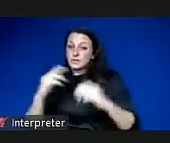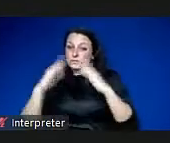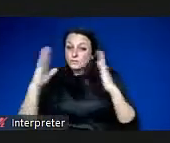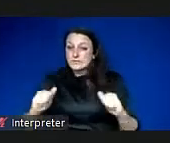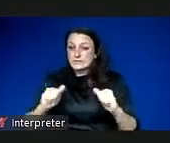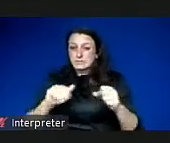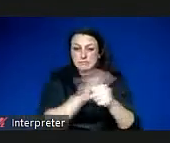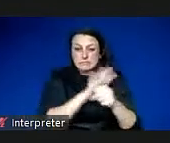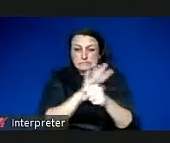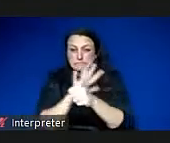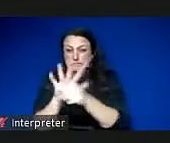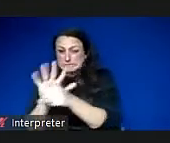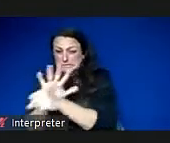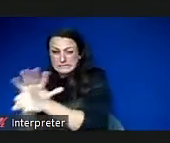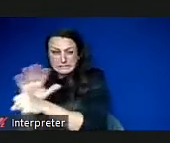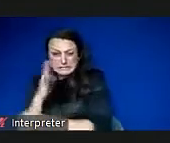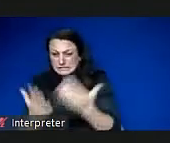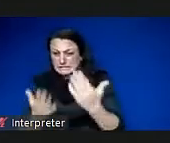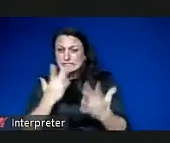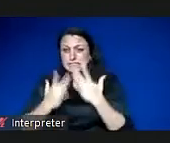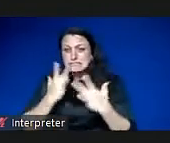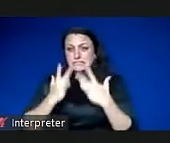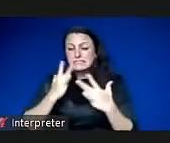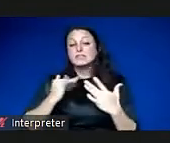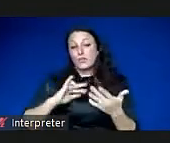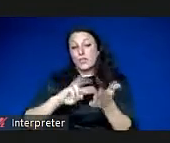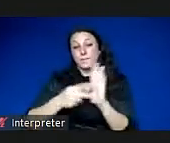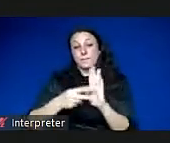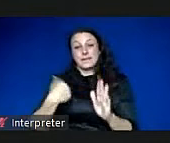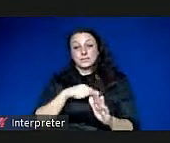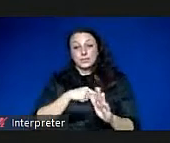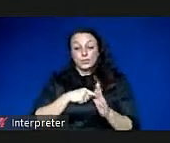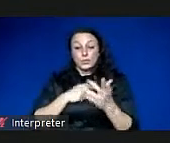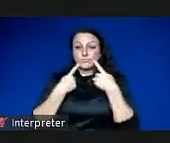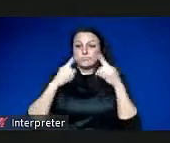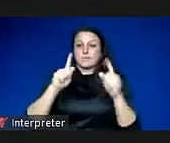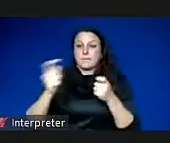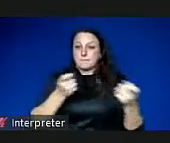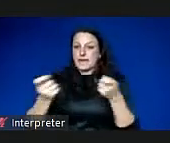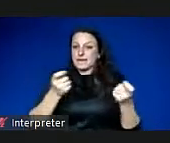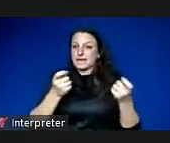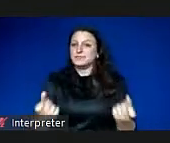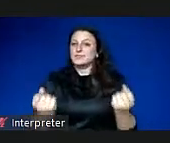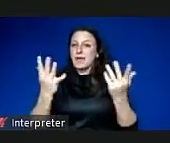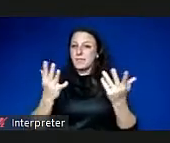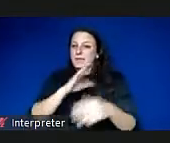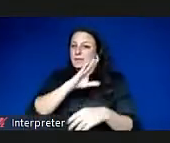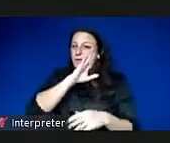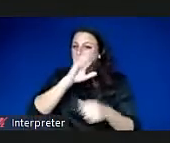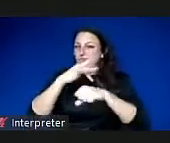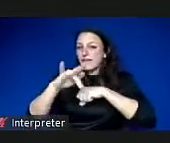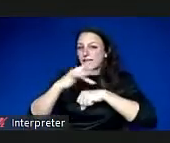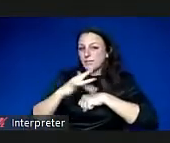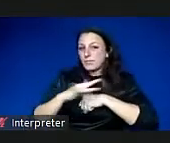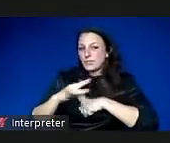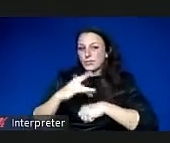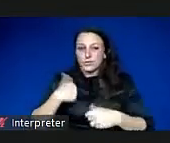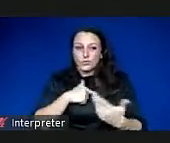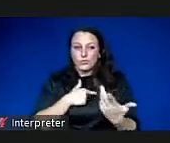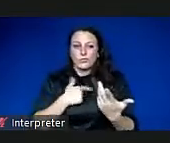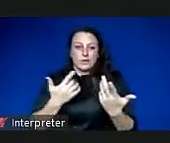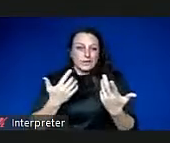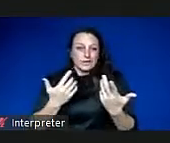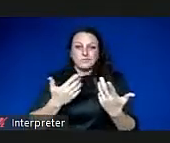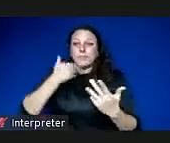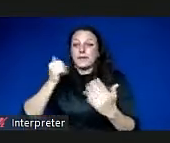that we really successfully managed our healthcare capacity in the state and avoided exceeding our healthcare capacity in the state, especially